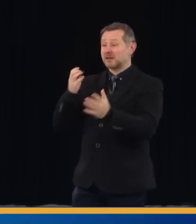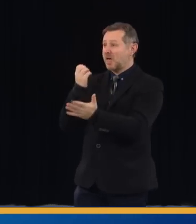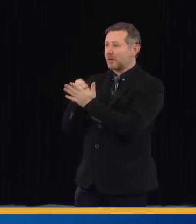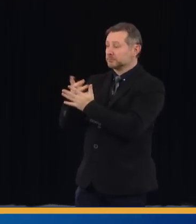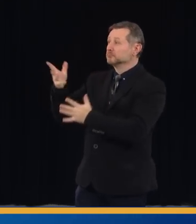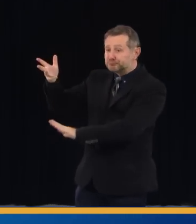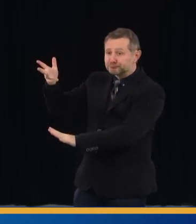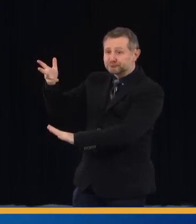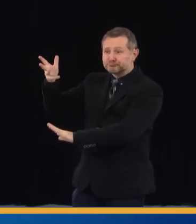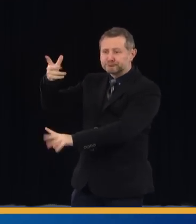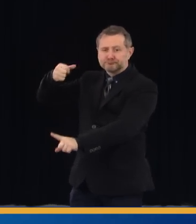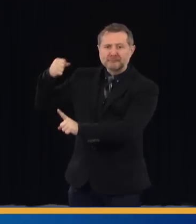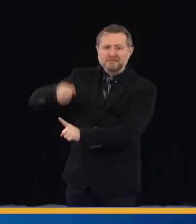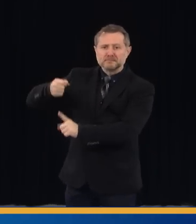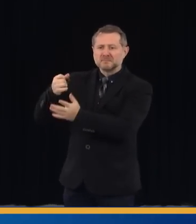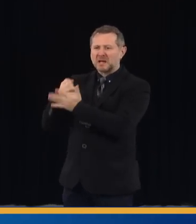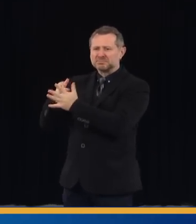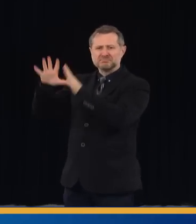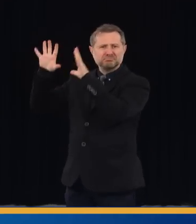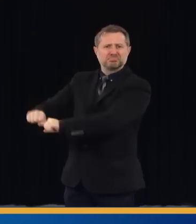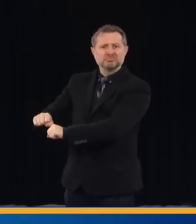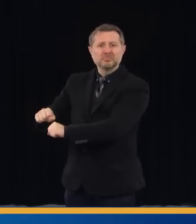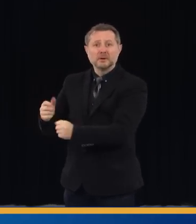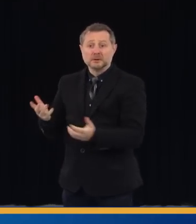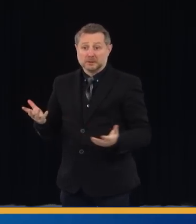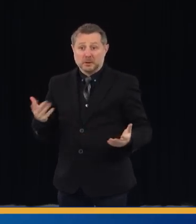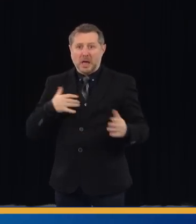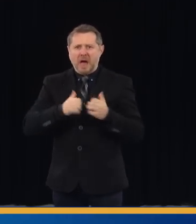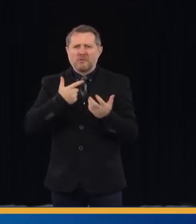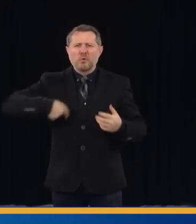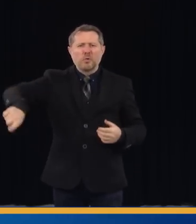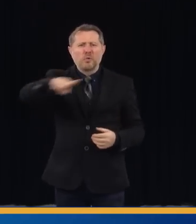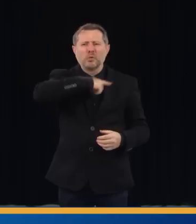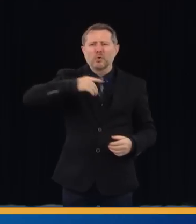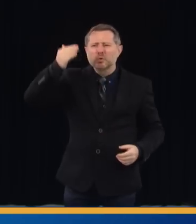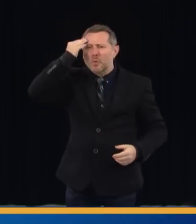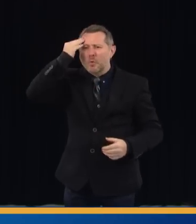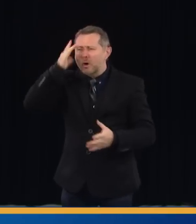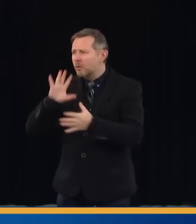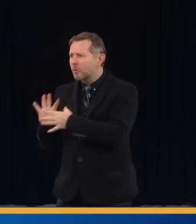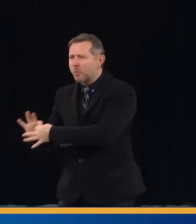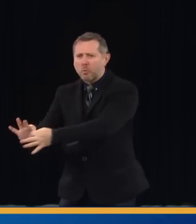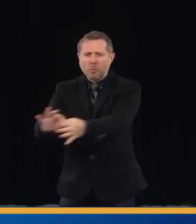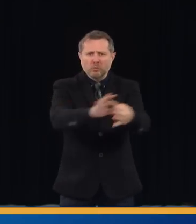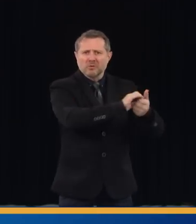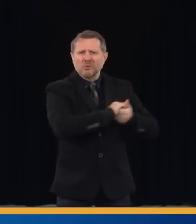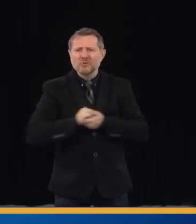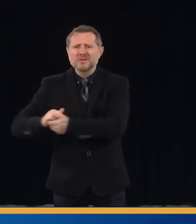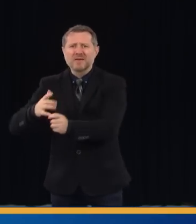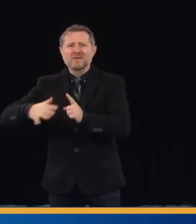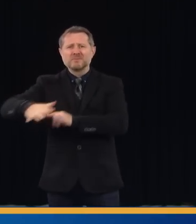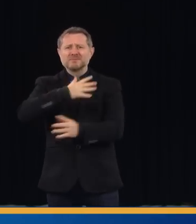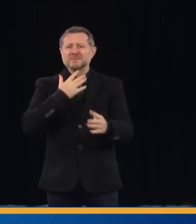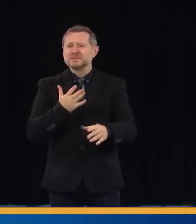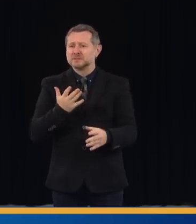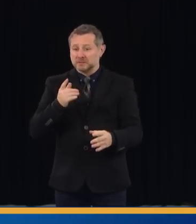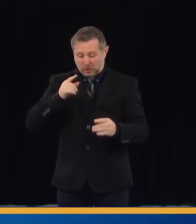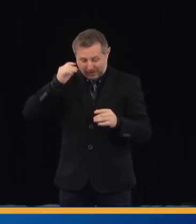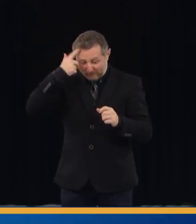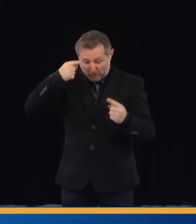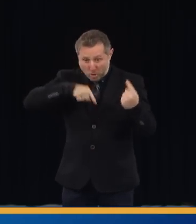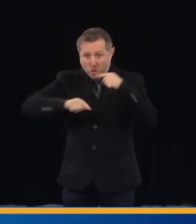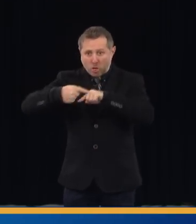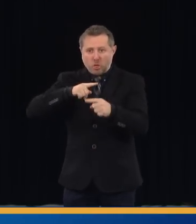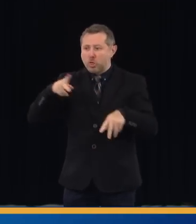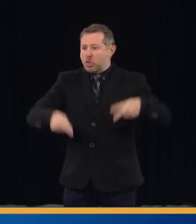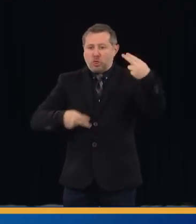work together? You can't figure it out on the fly, what the federal government does, what the state government does, what the local